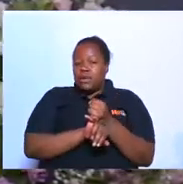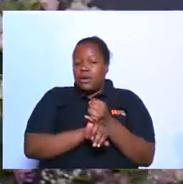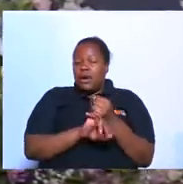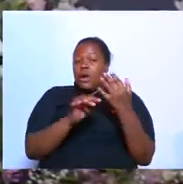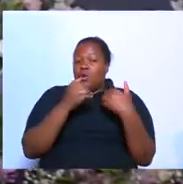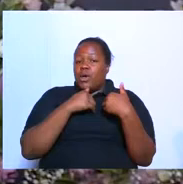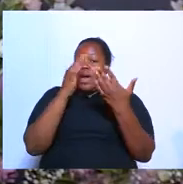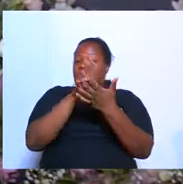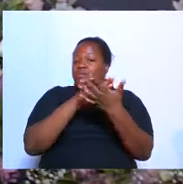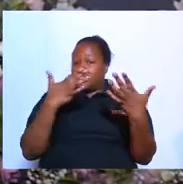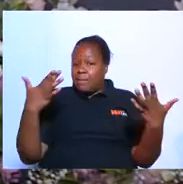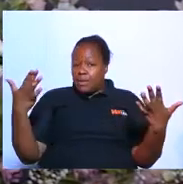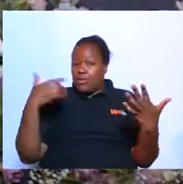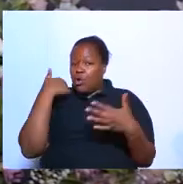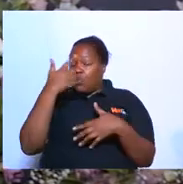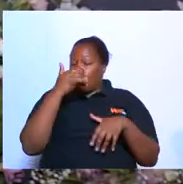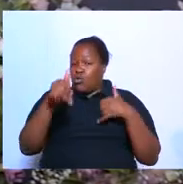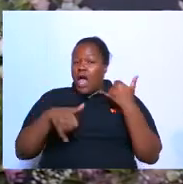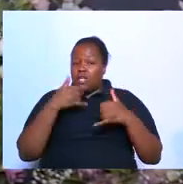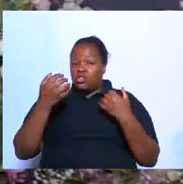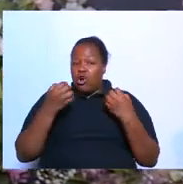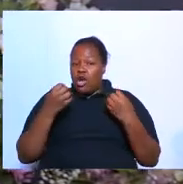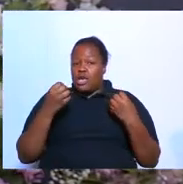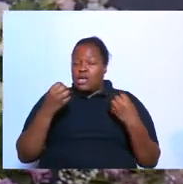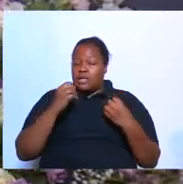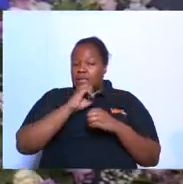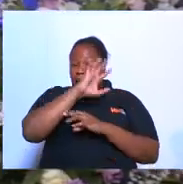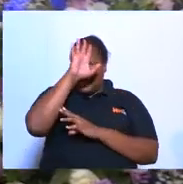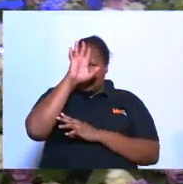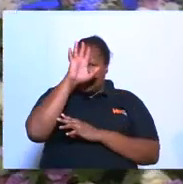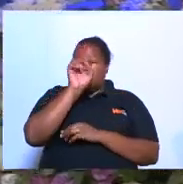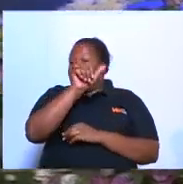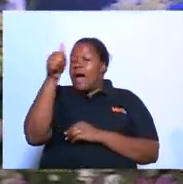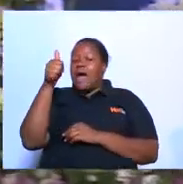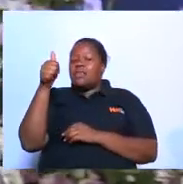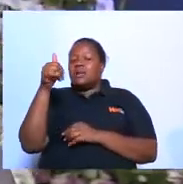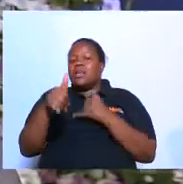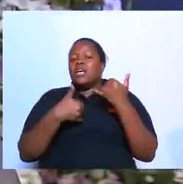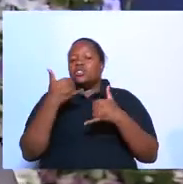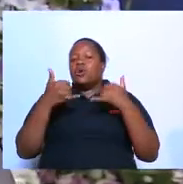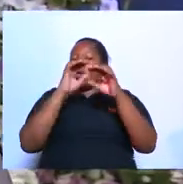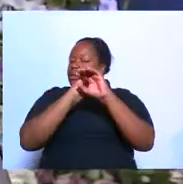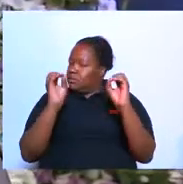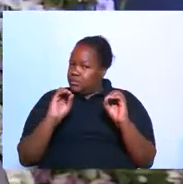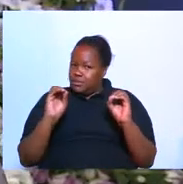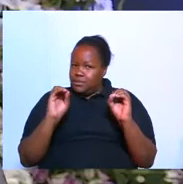there are some people who enjoy surprises some don't